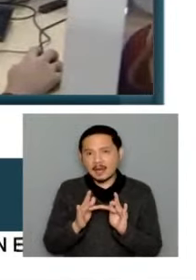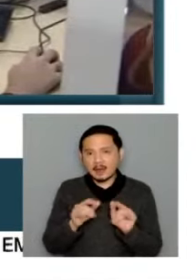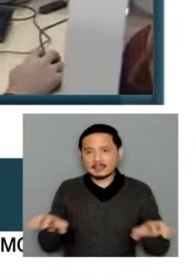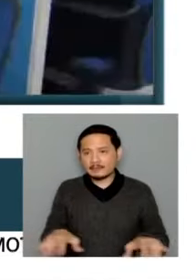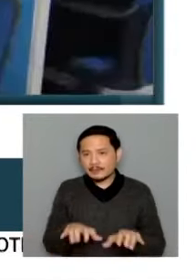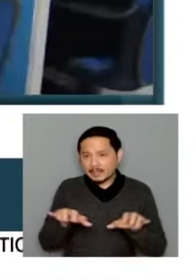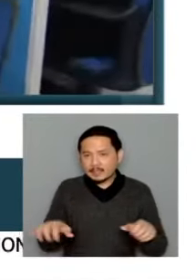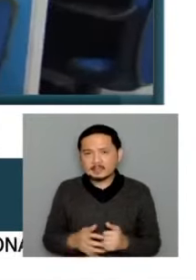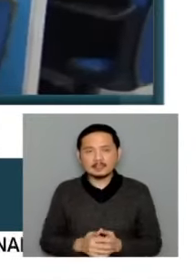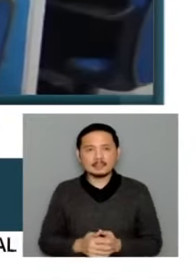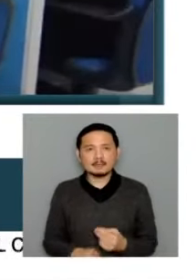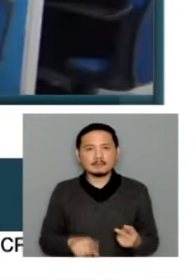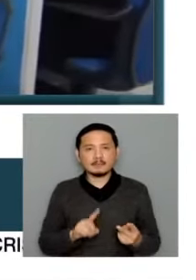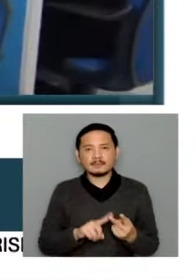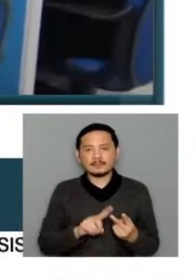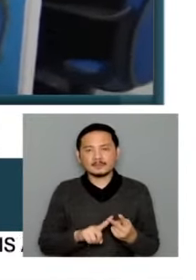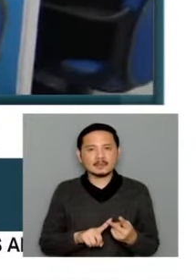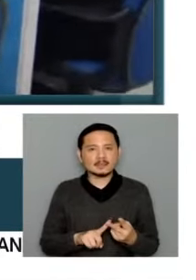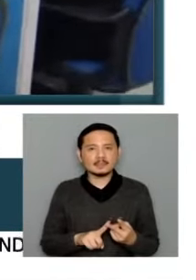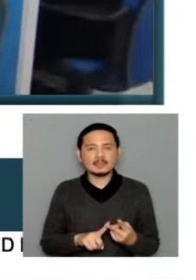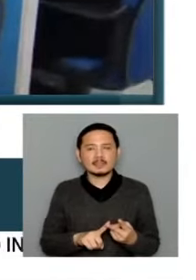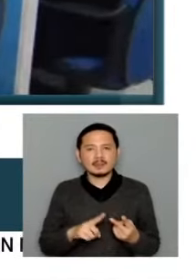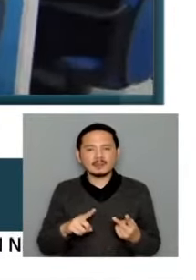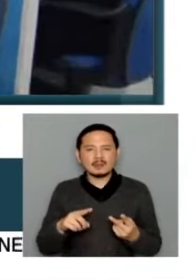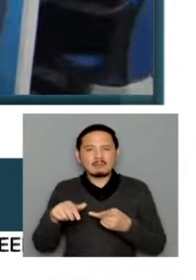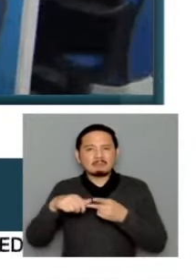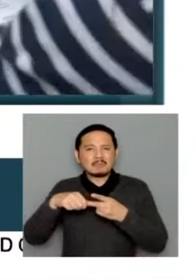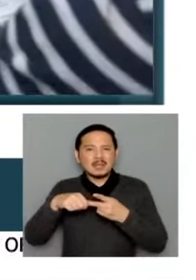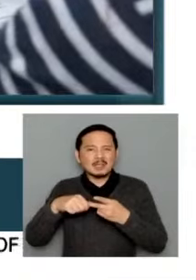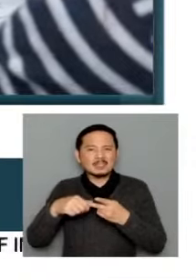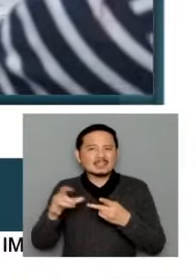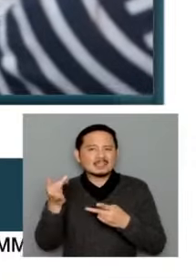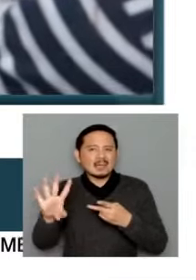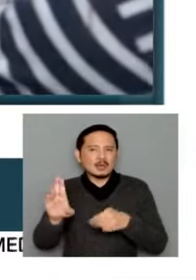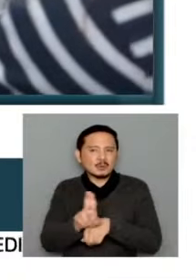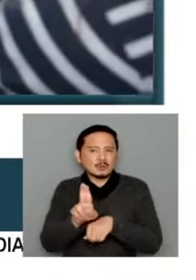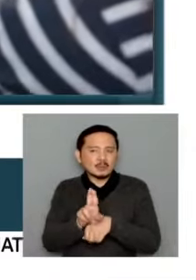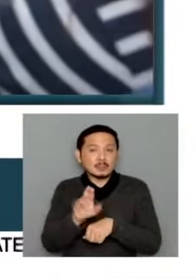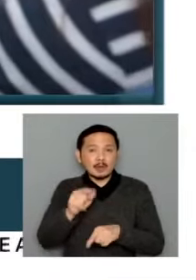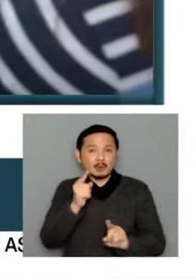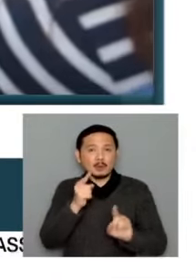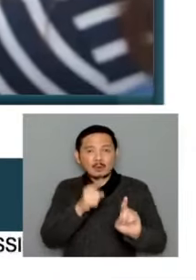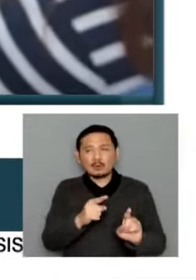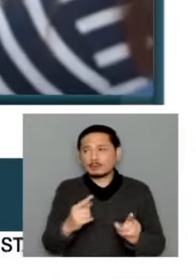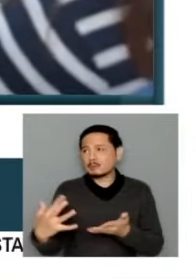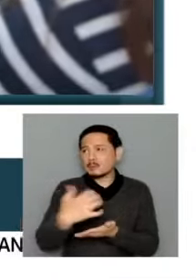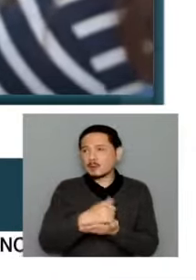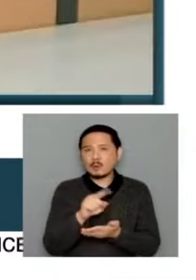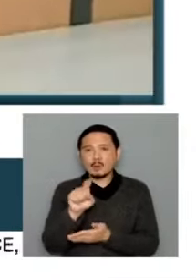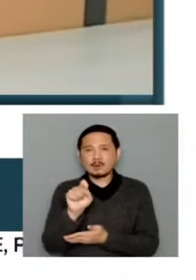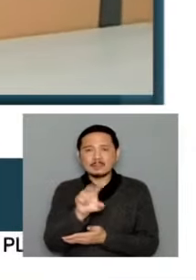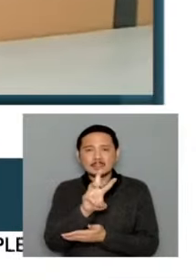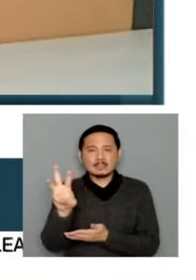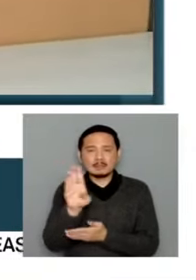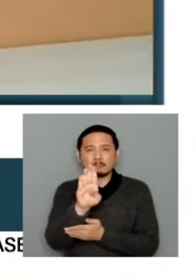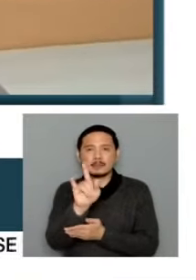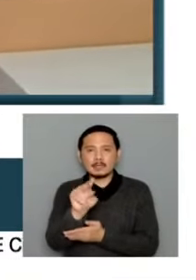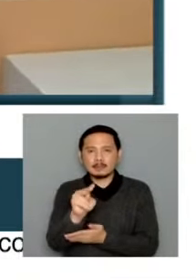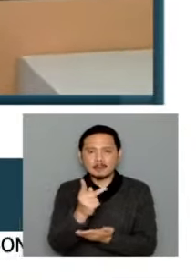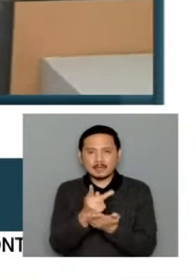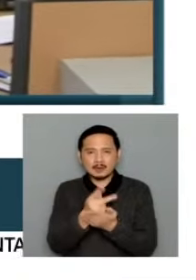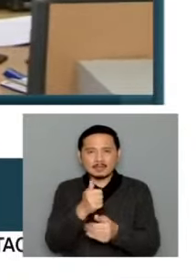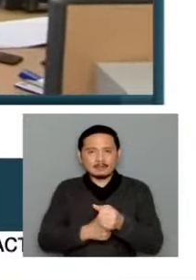activities and on single-use plastics. The target is just to raise about 156 billion pesos annually. Mm. That's really